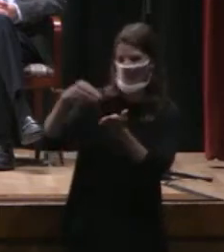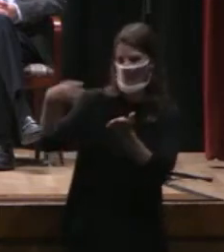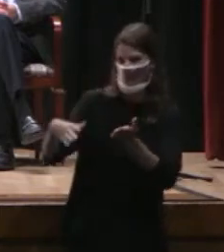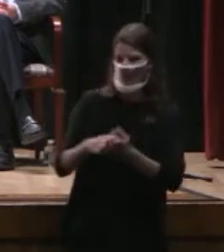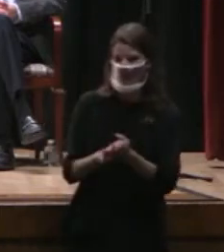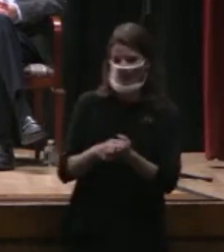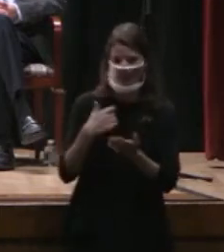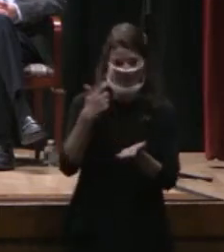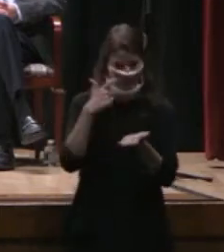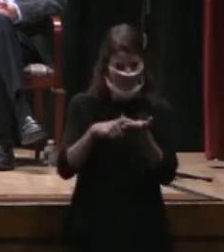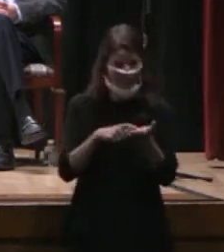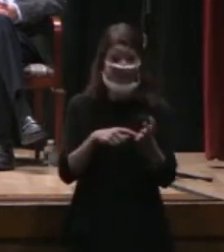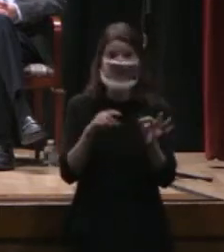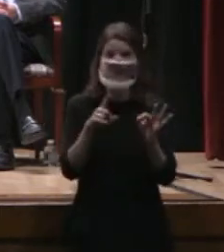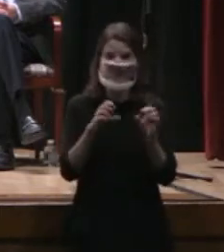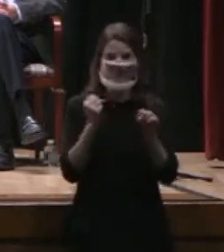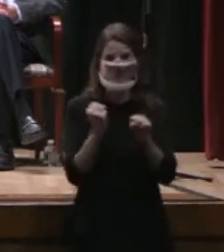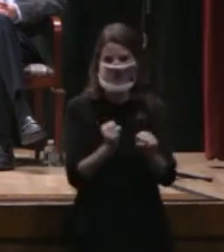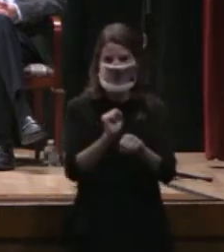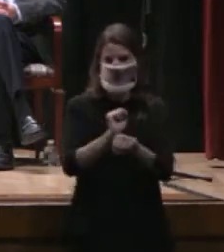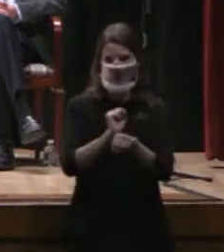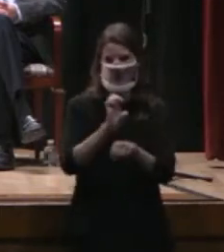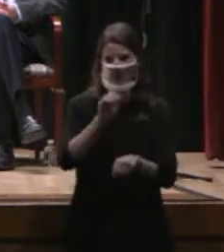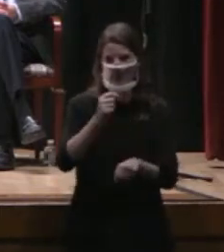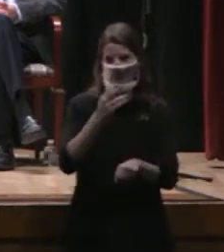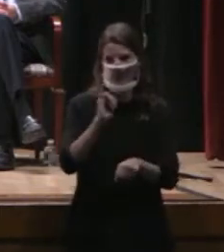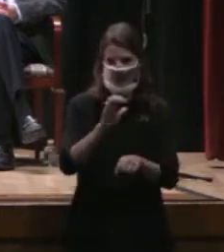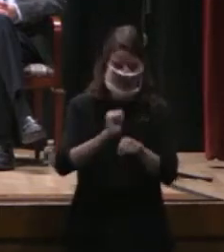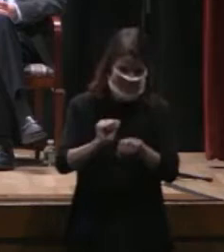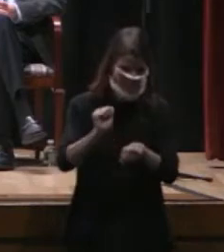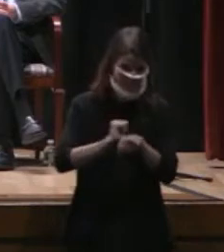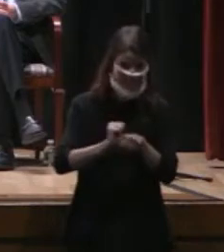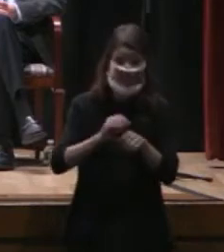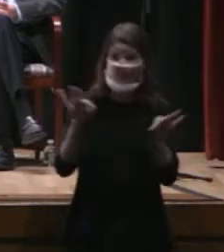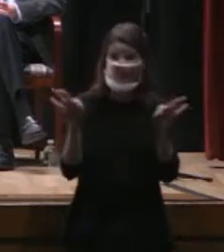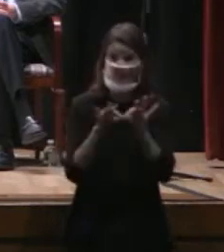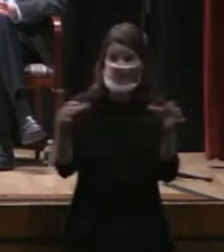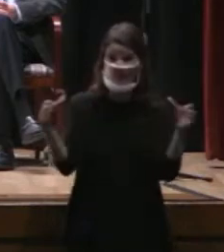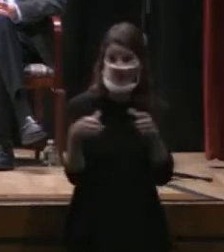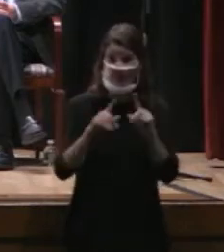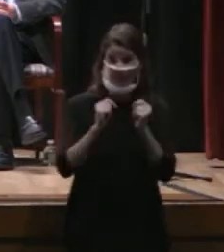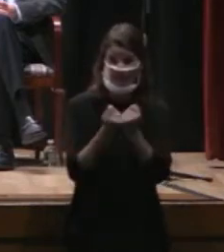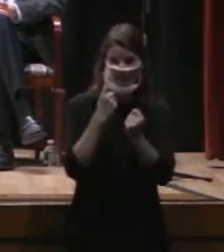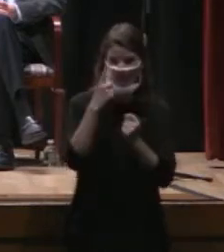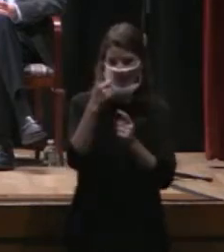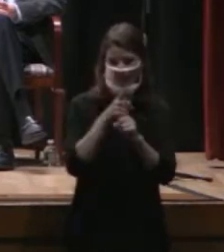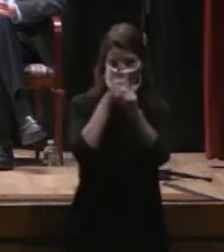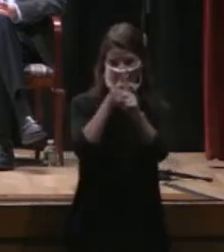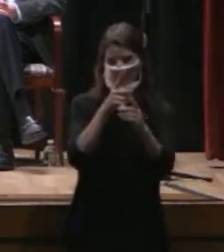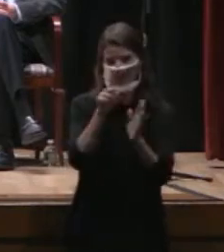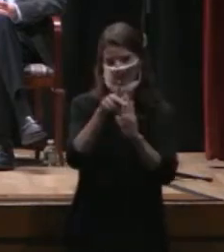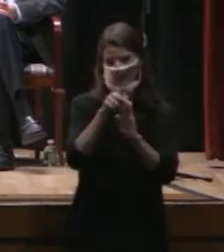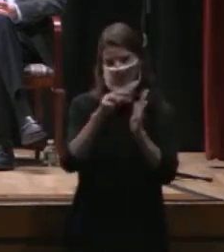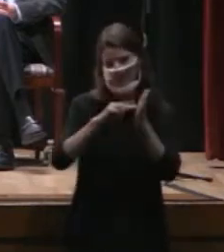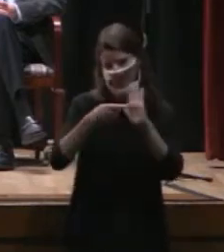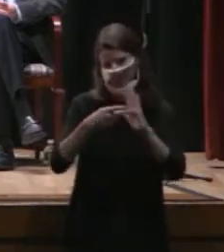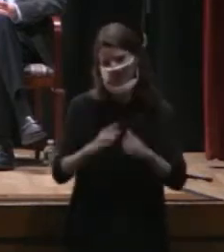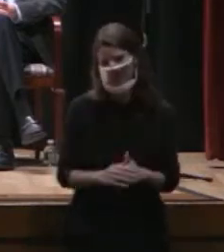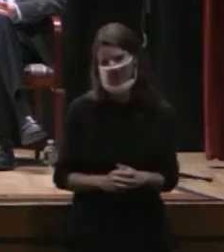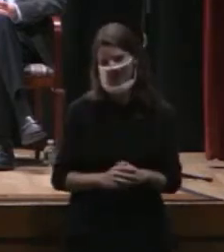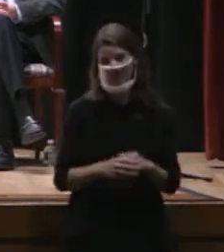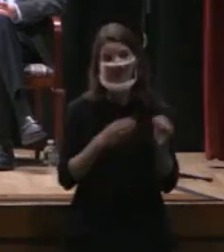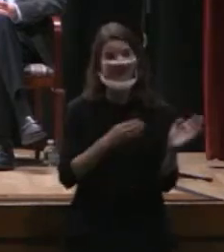about strong work ethic and the importance of working together as a team for one purpose.